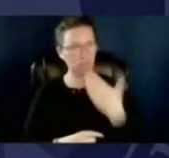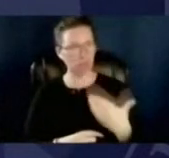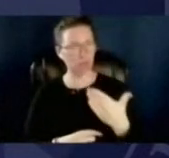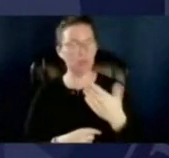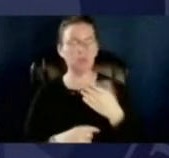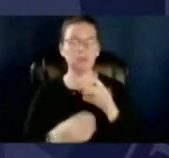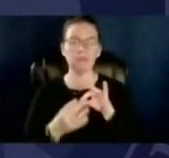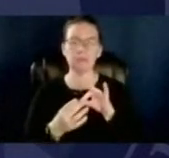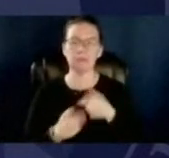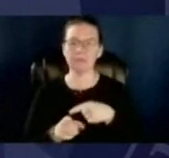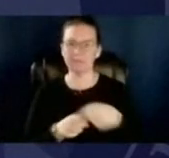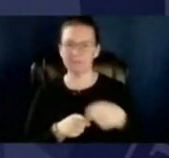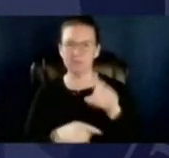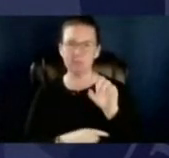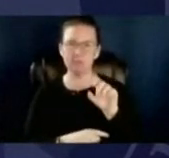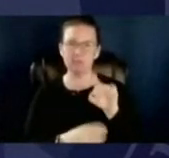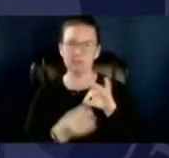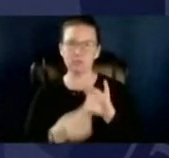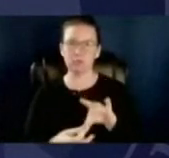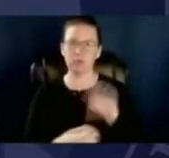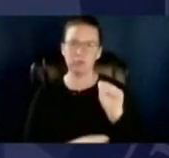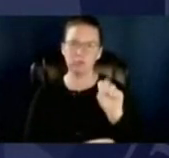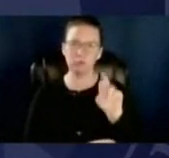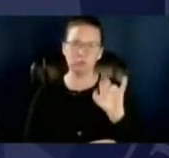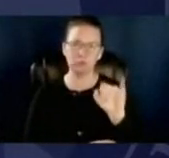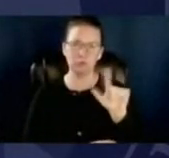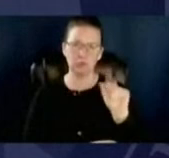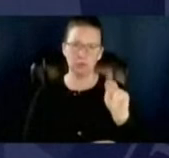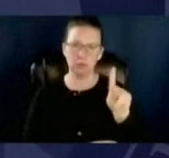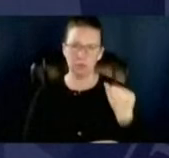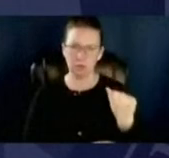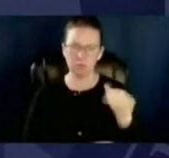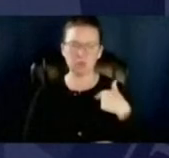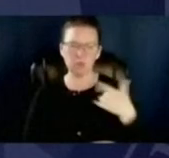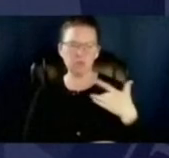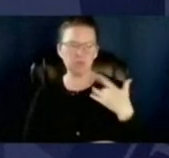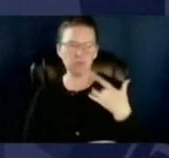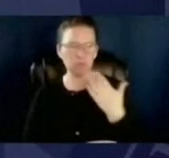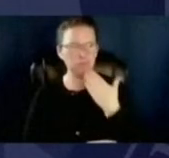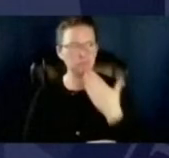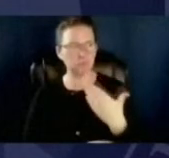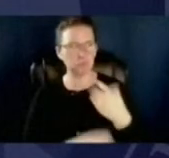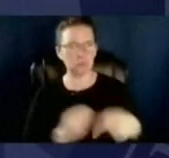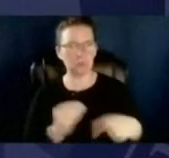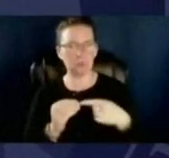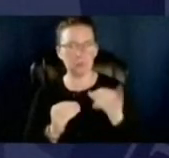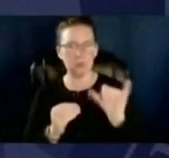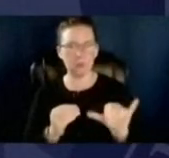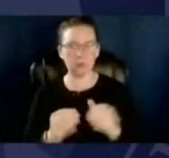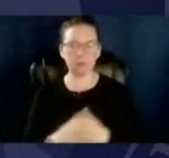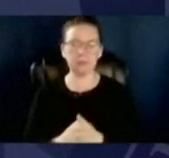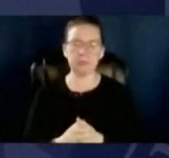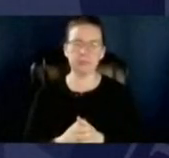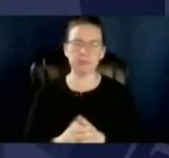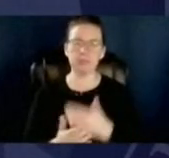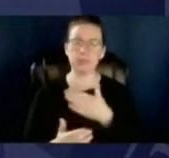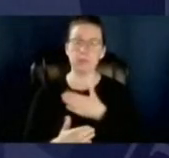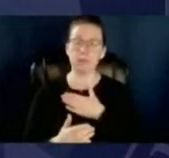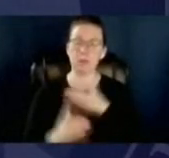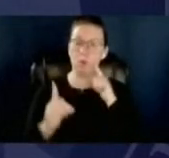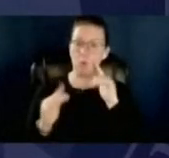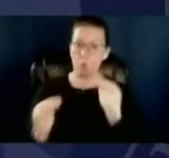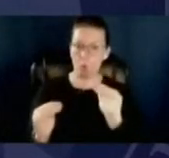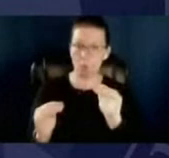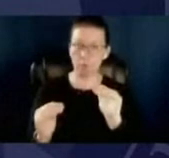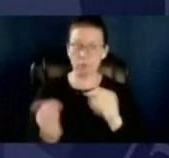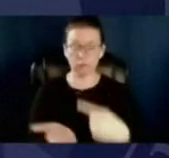Lanka. I regard that as a positive sign. And I'm hopeful that we will actually get a